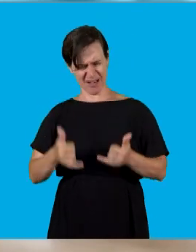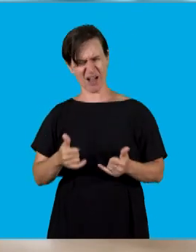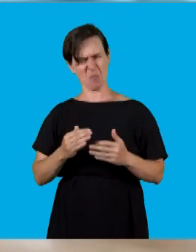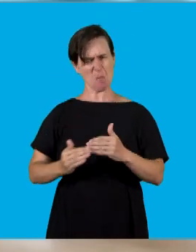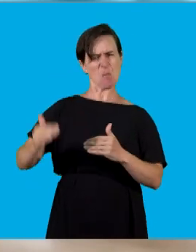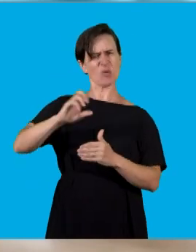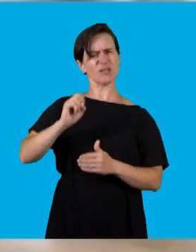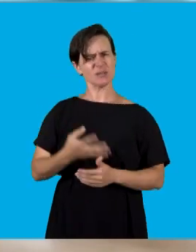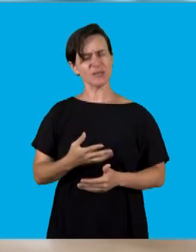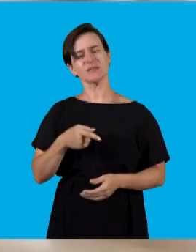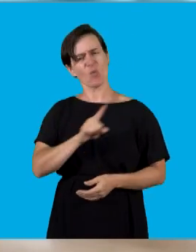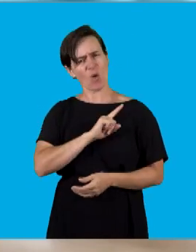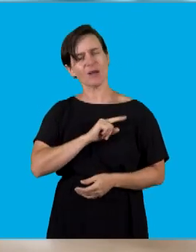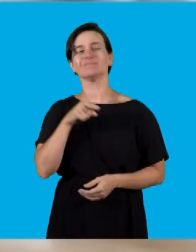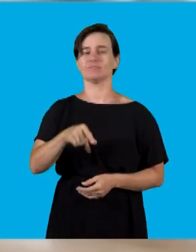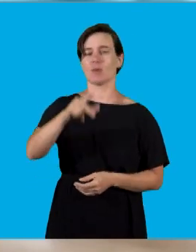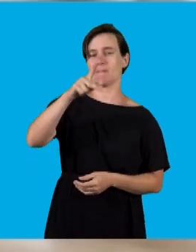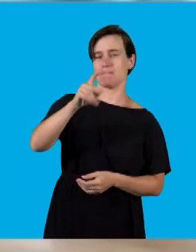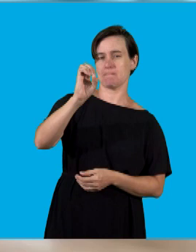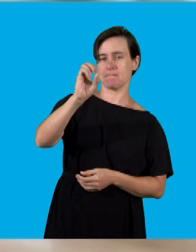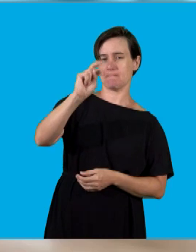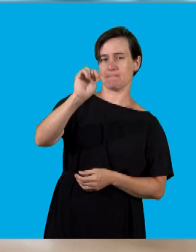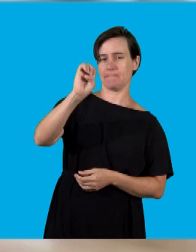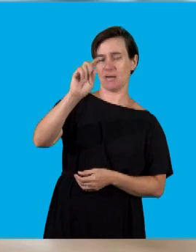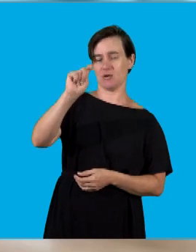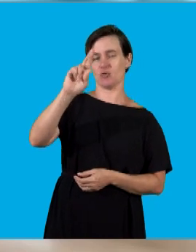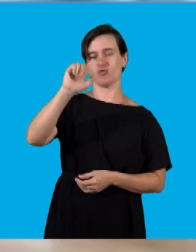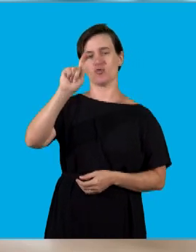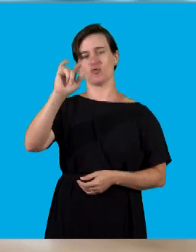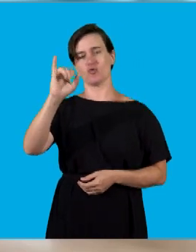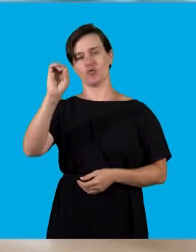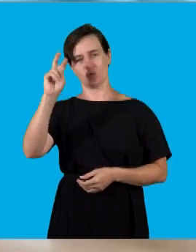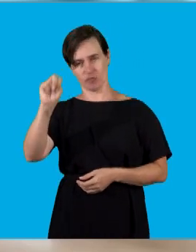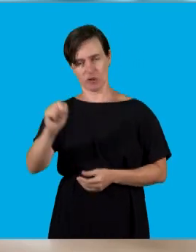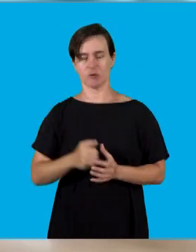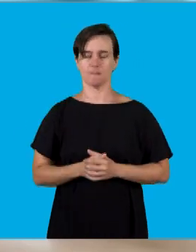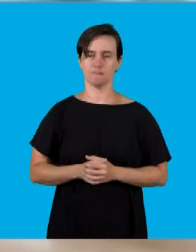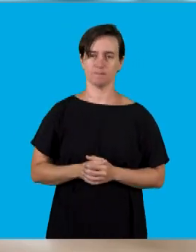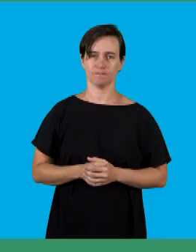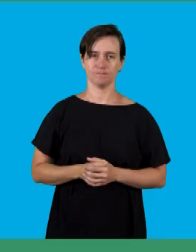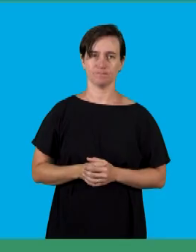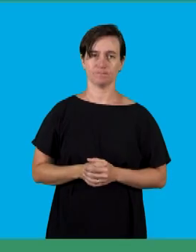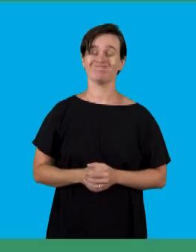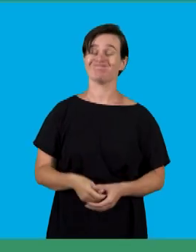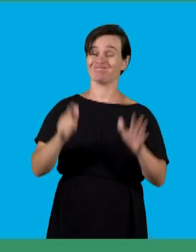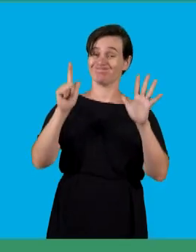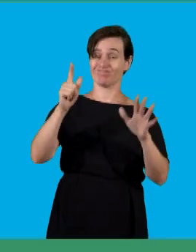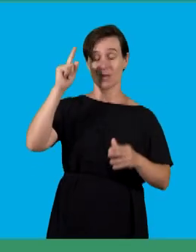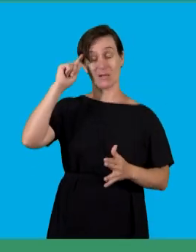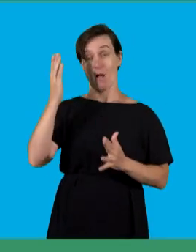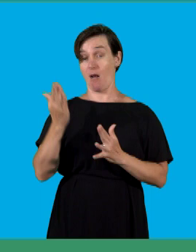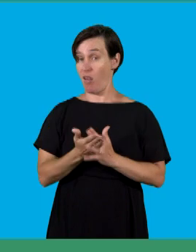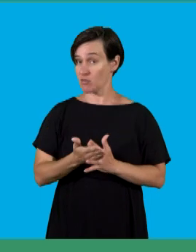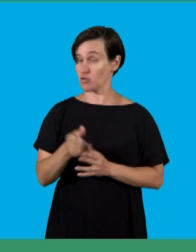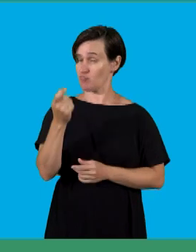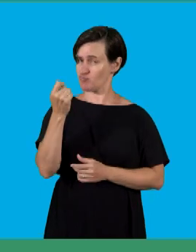is now inflated. This is called penetration pricing. We also have psychological